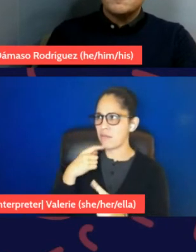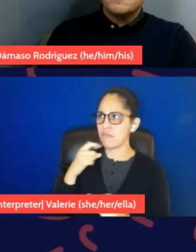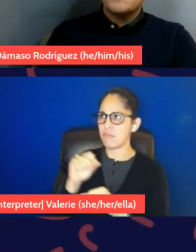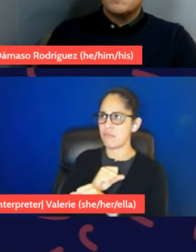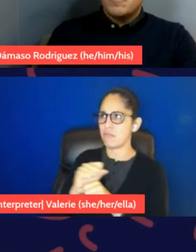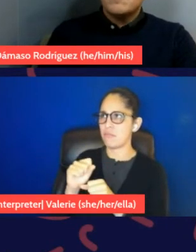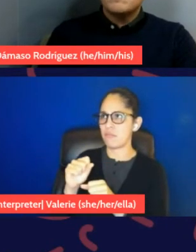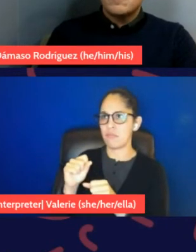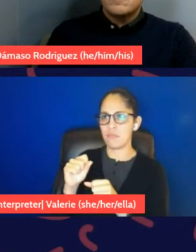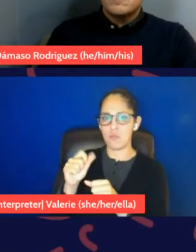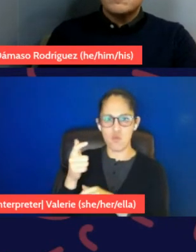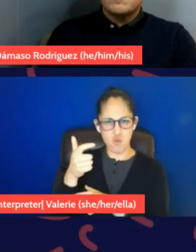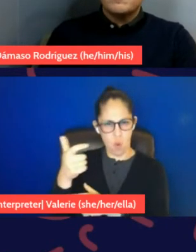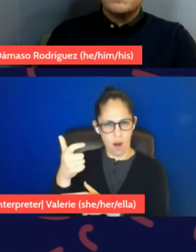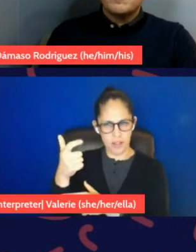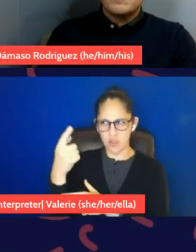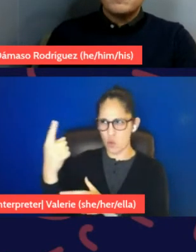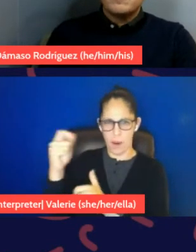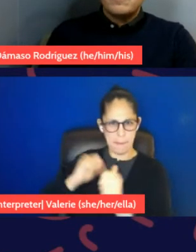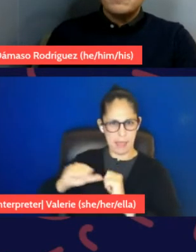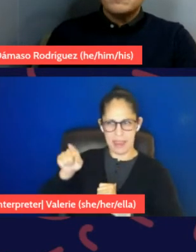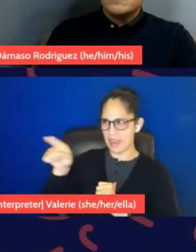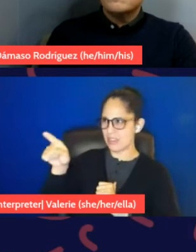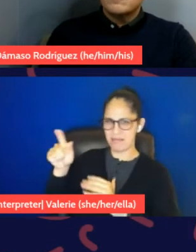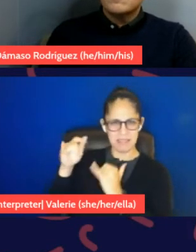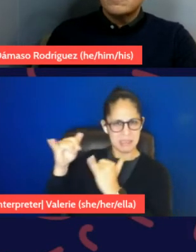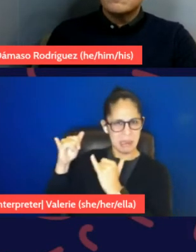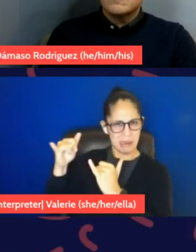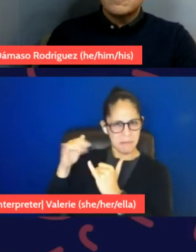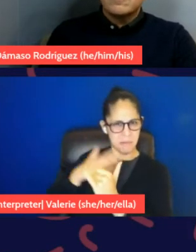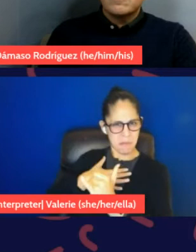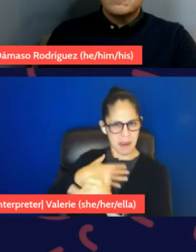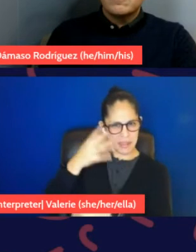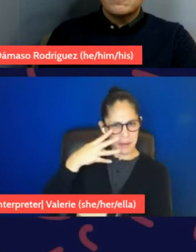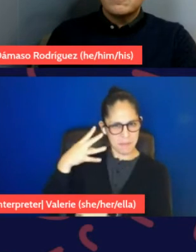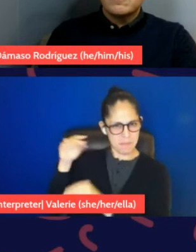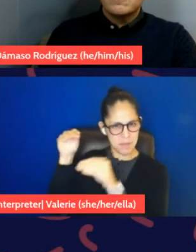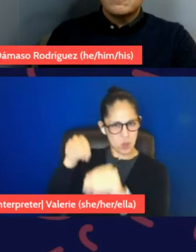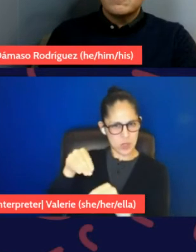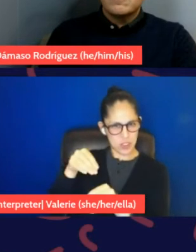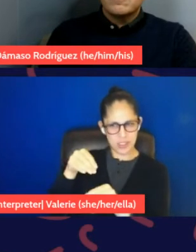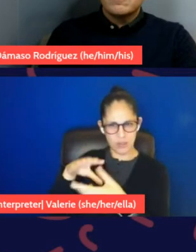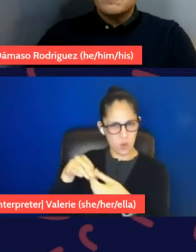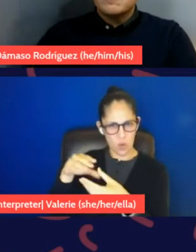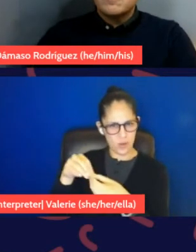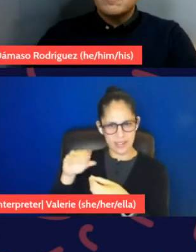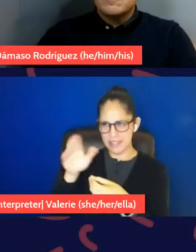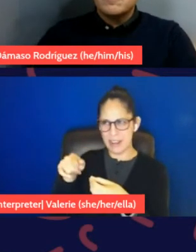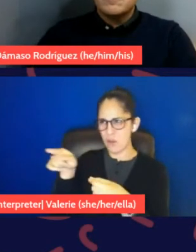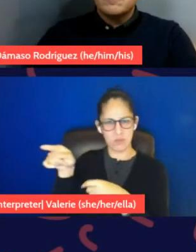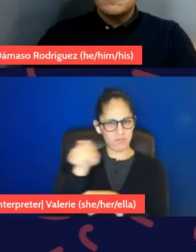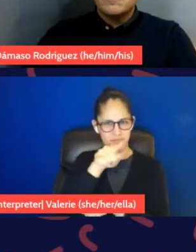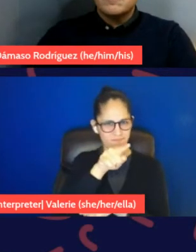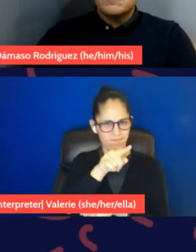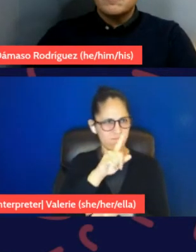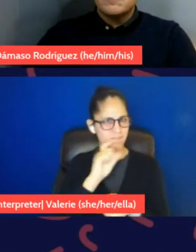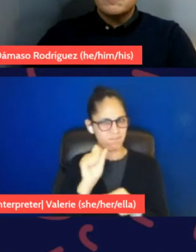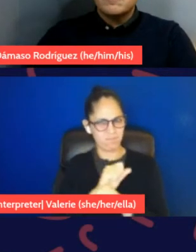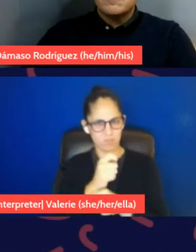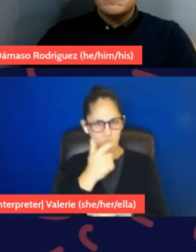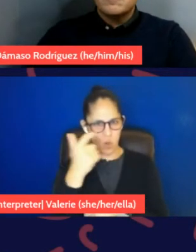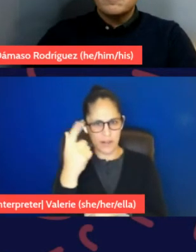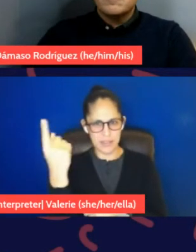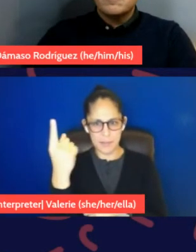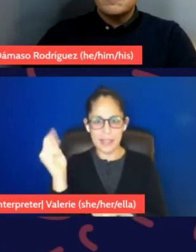story on stage. Do you know what I mean? I don't think I've seen anywhere near the sort of, like